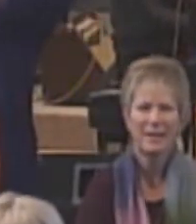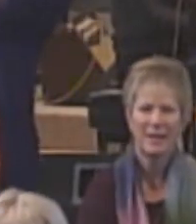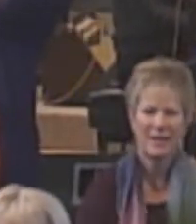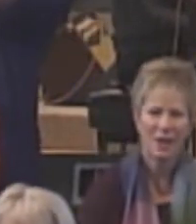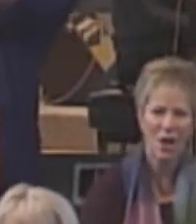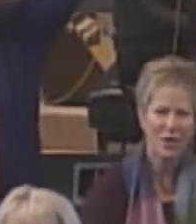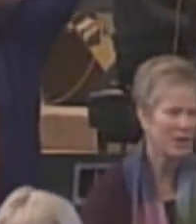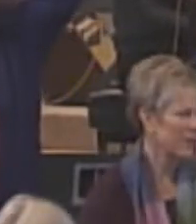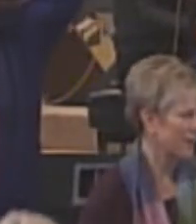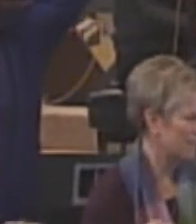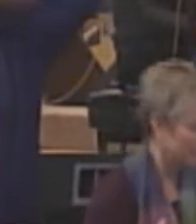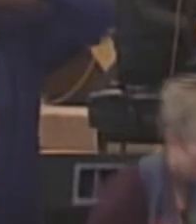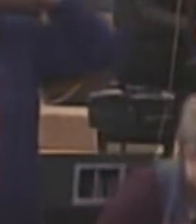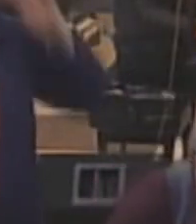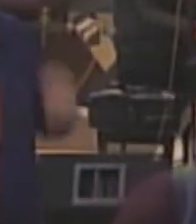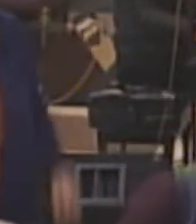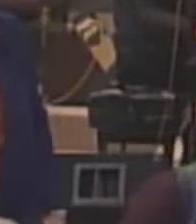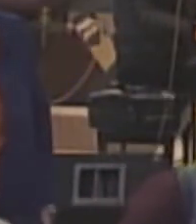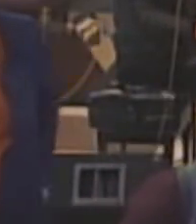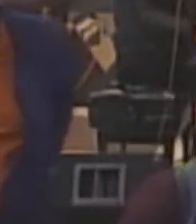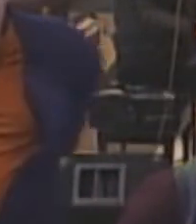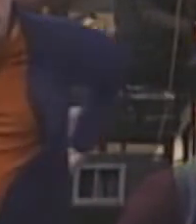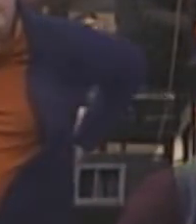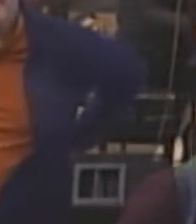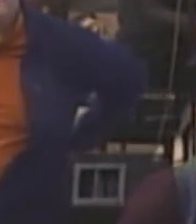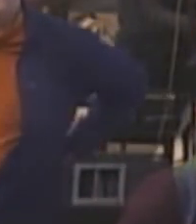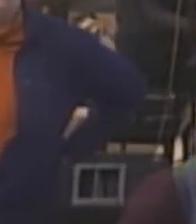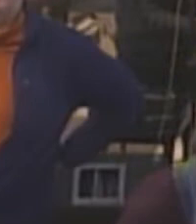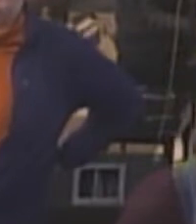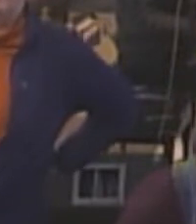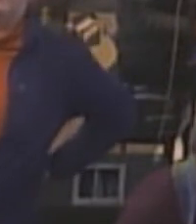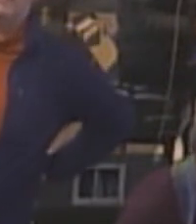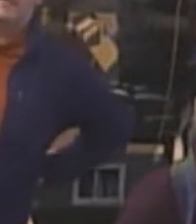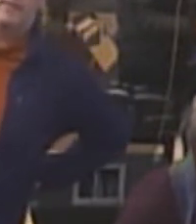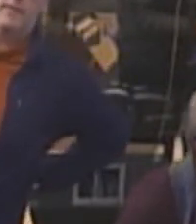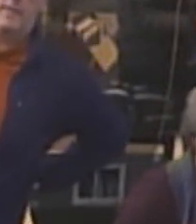disappeared. Oh, here is the rainbow I've been praying